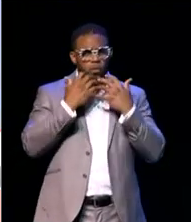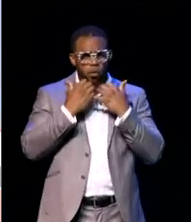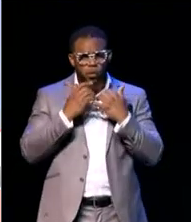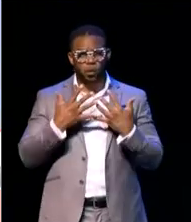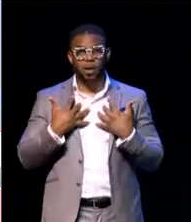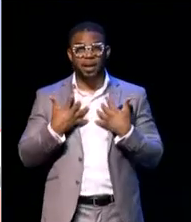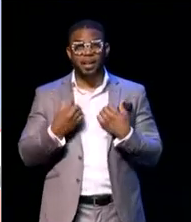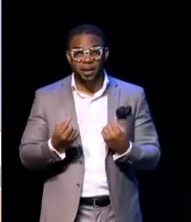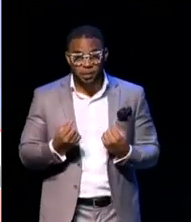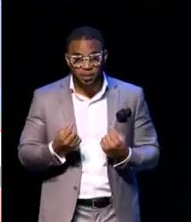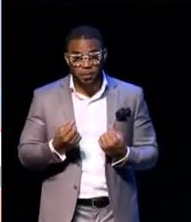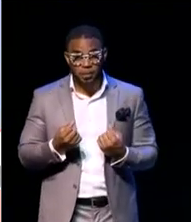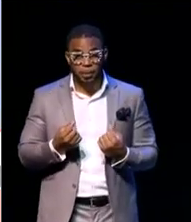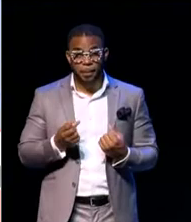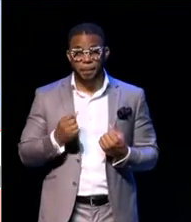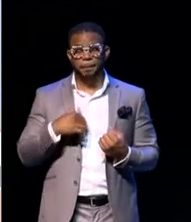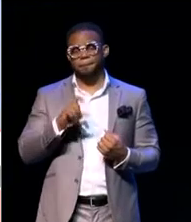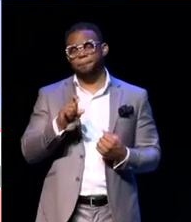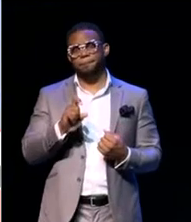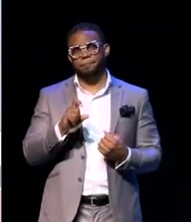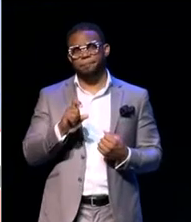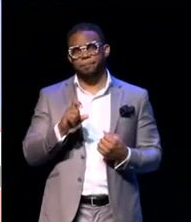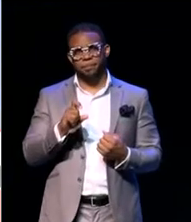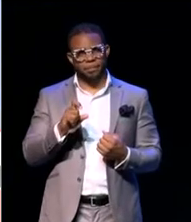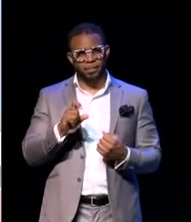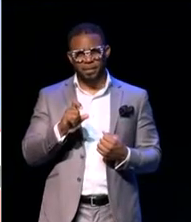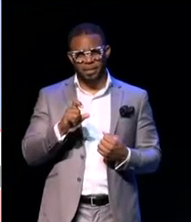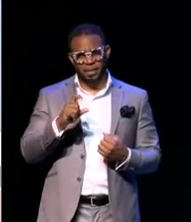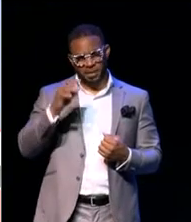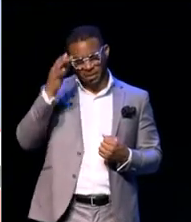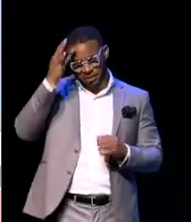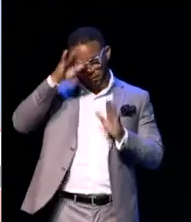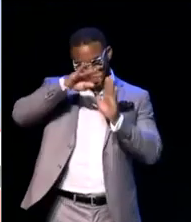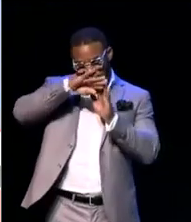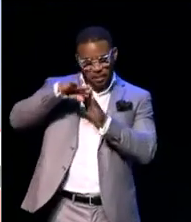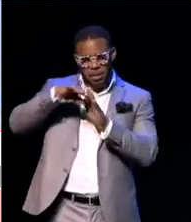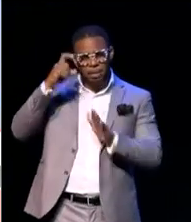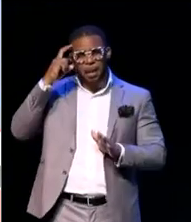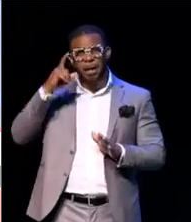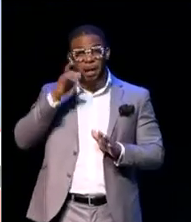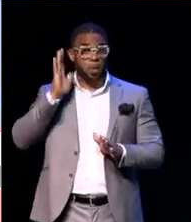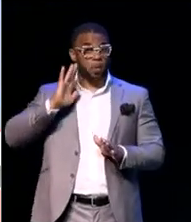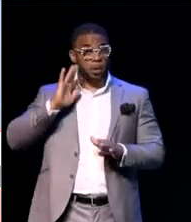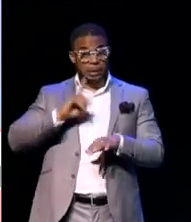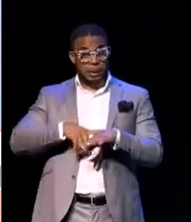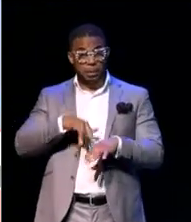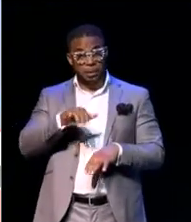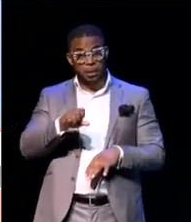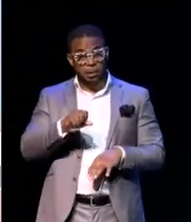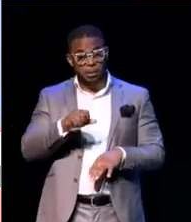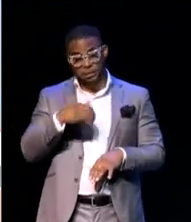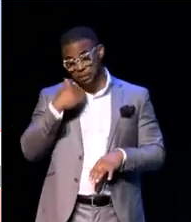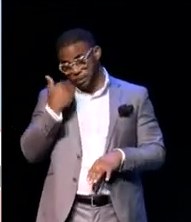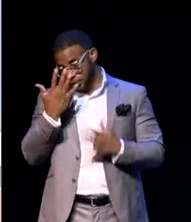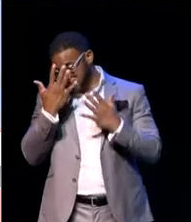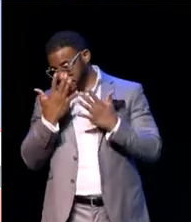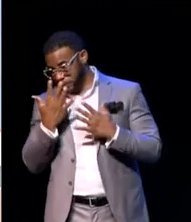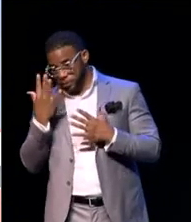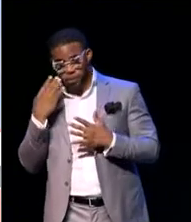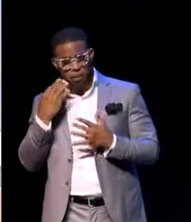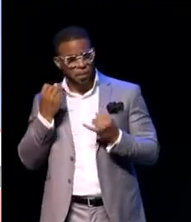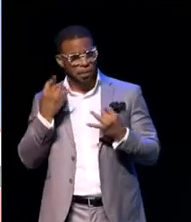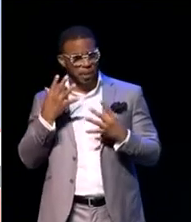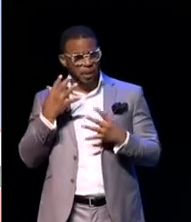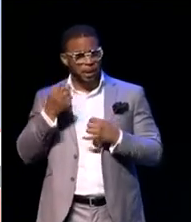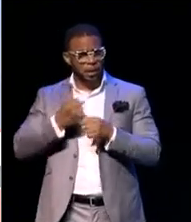your health. So we've got to get it out of the realm. There was a time, a shameful time,